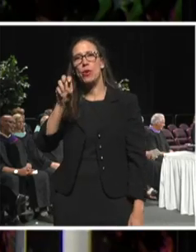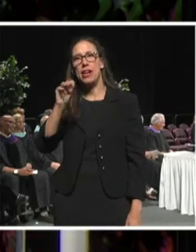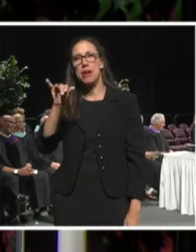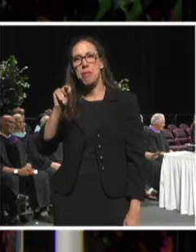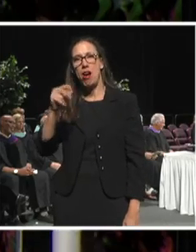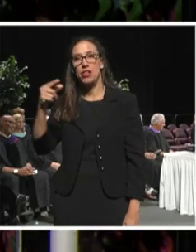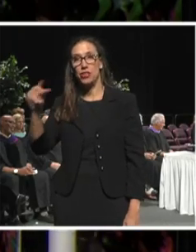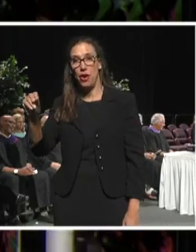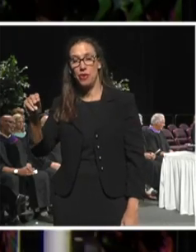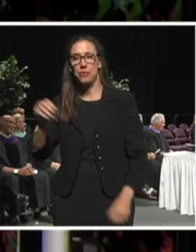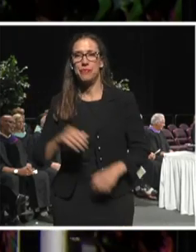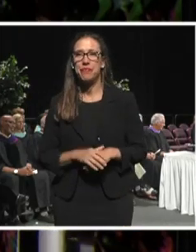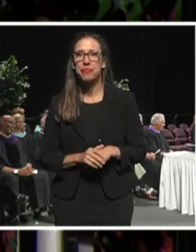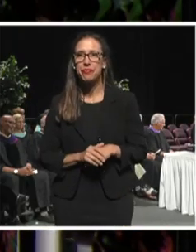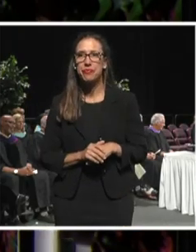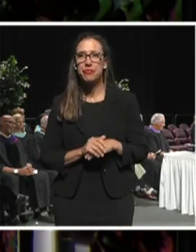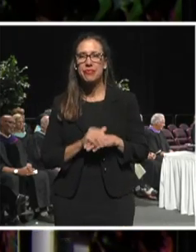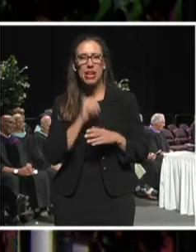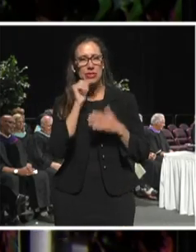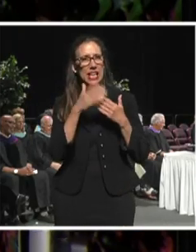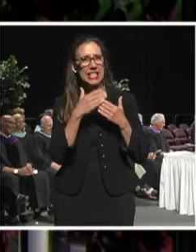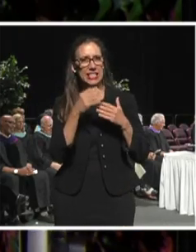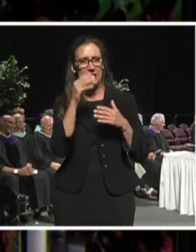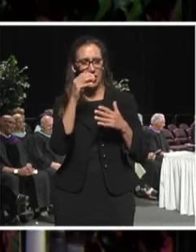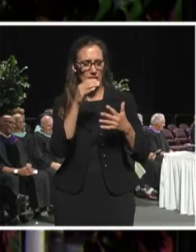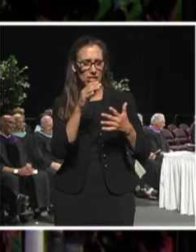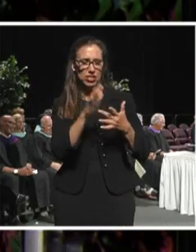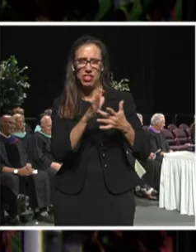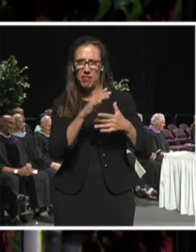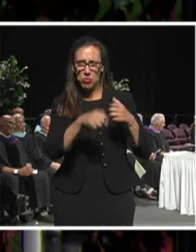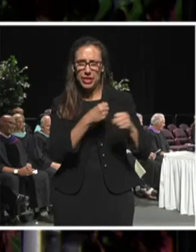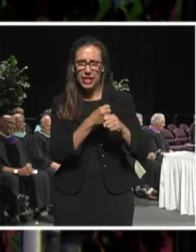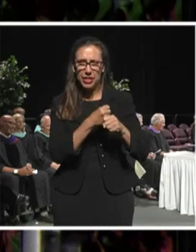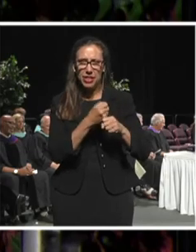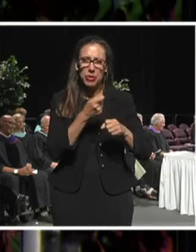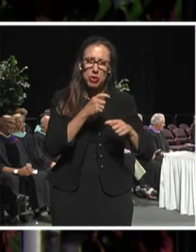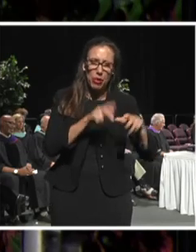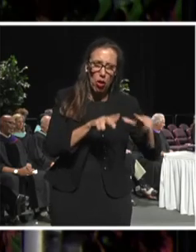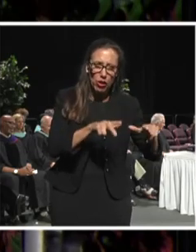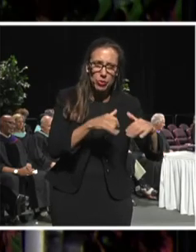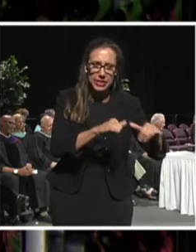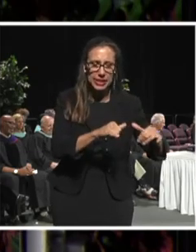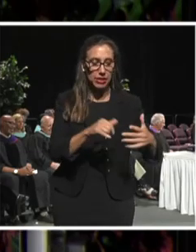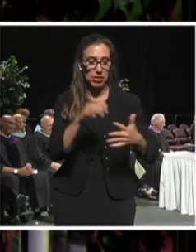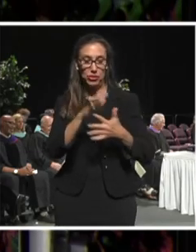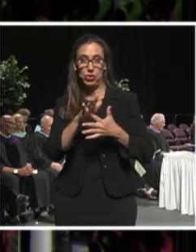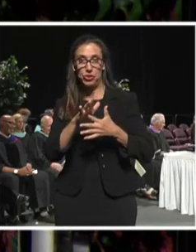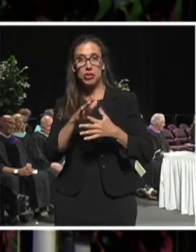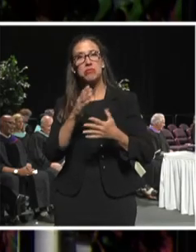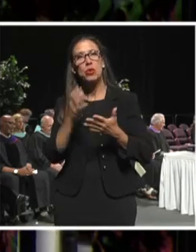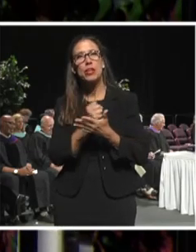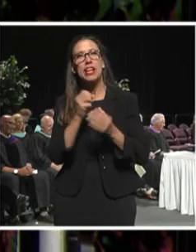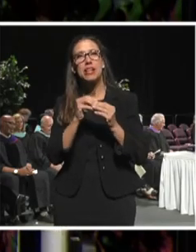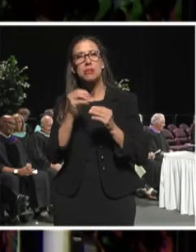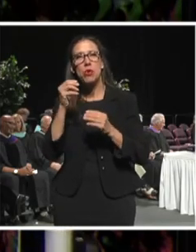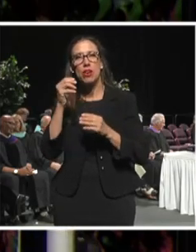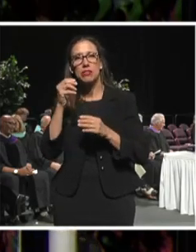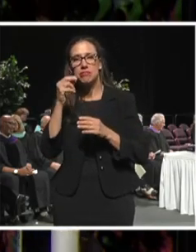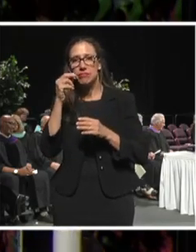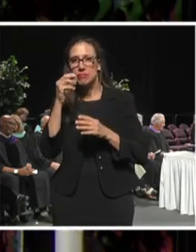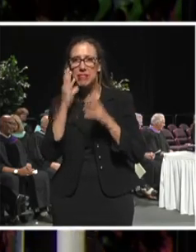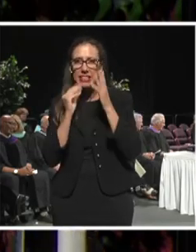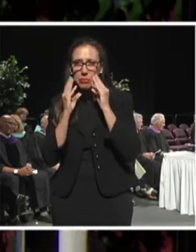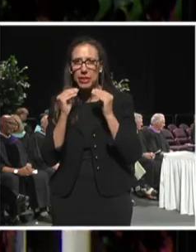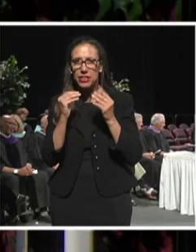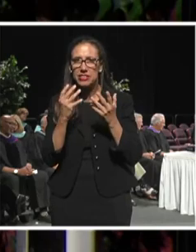Moving on, although we were a little uneasy sophomore year, we started to get the hang of things, and junior year brought more experience as we were finally the upperclassmen.